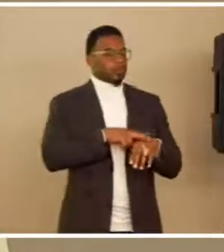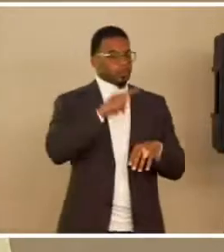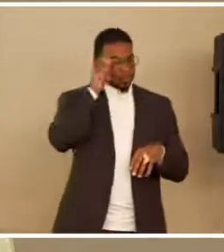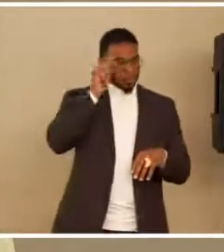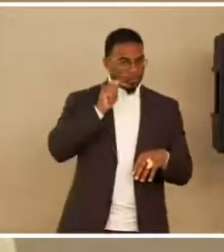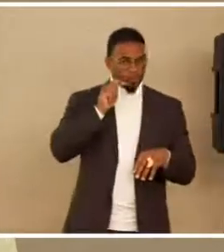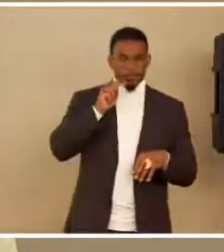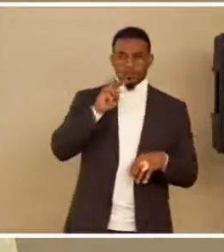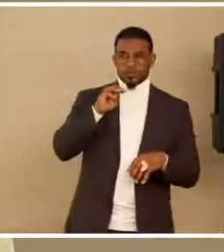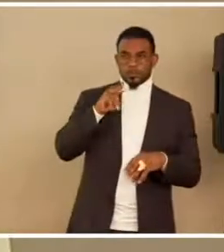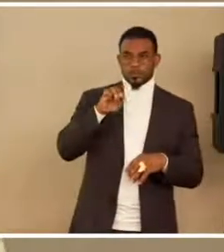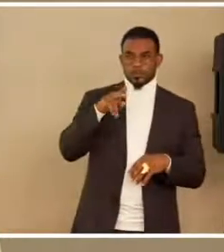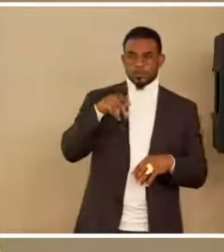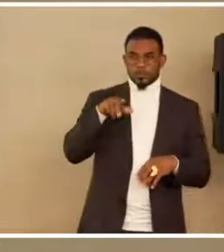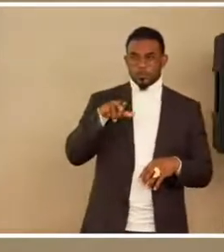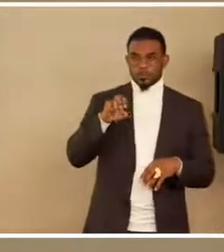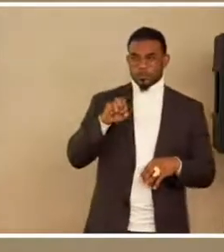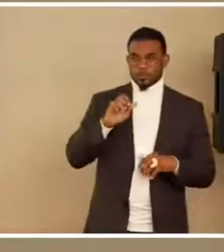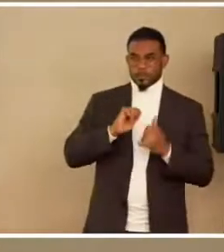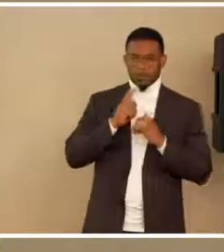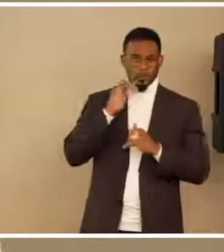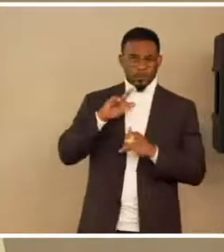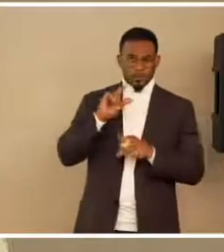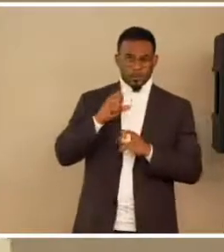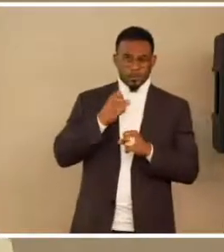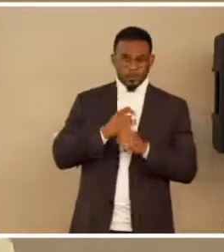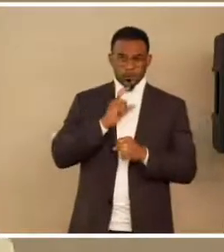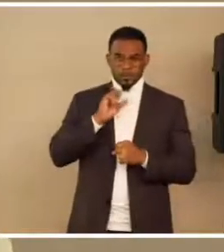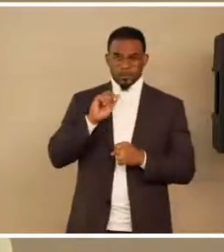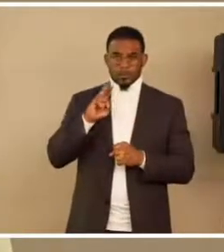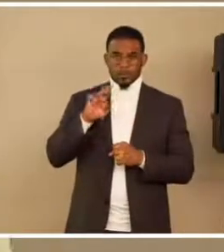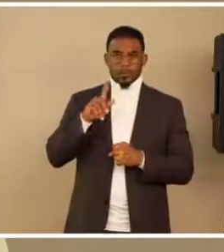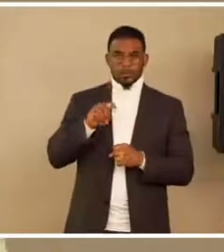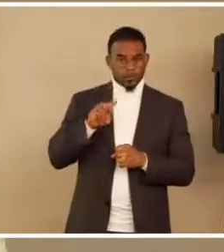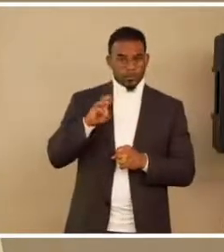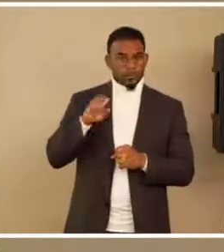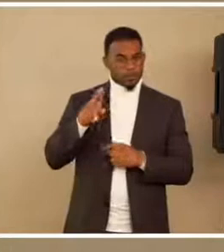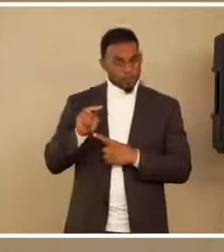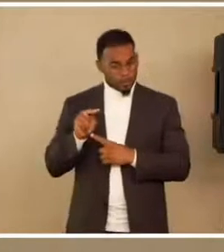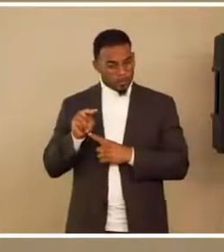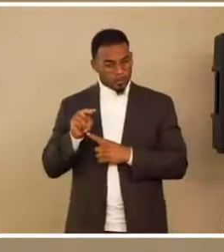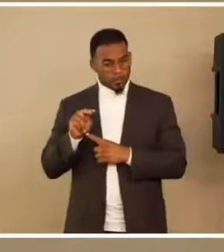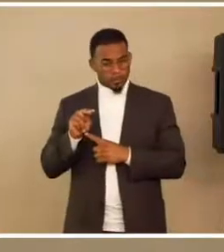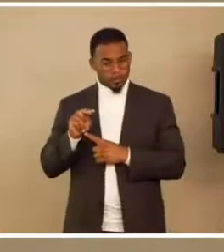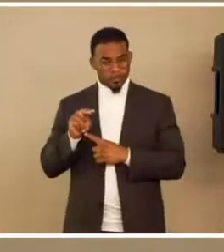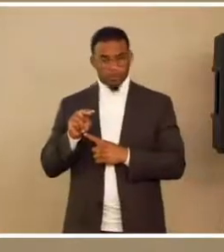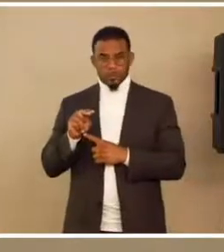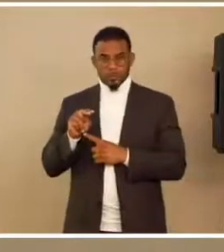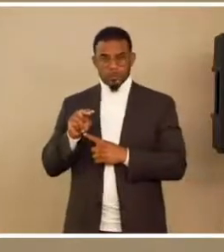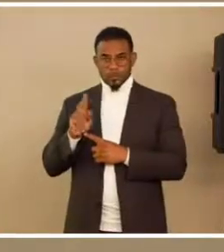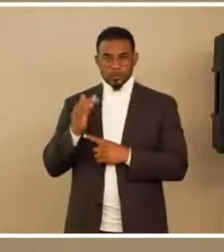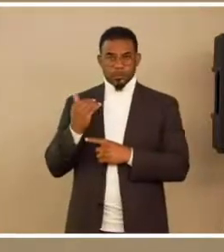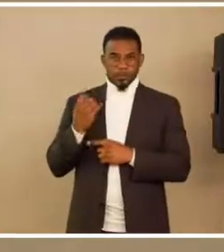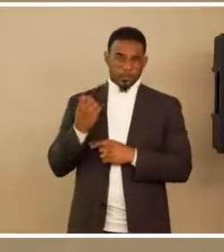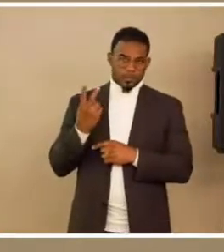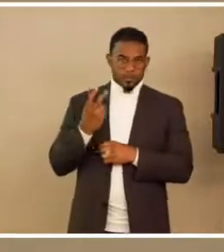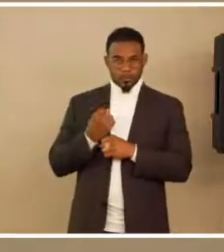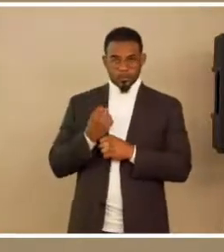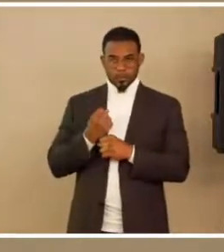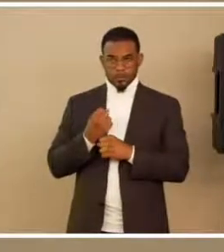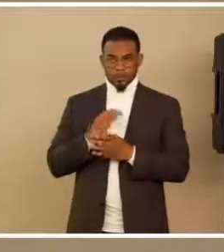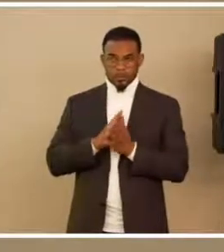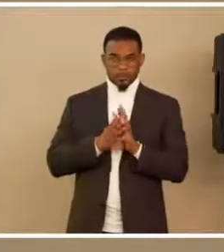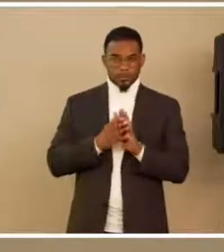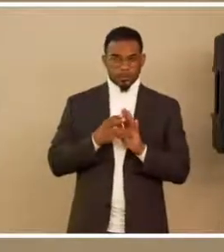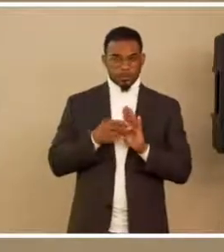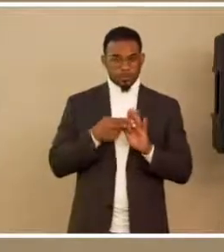teen monologue competition. For about 20 years, it was the August Wilson monologue competition. But in the last couple of years, they are